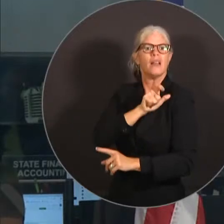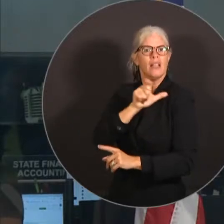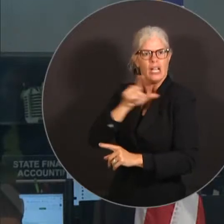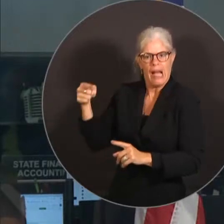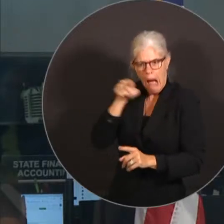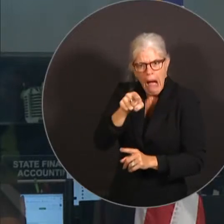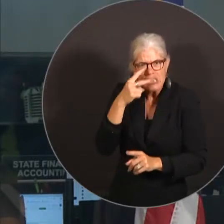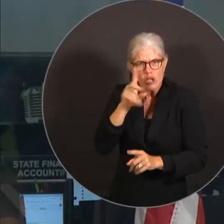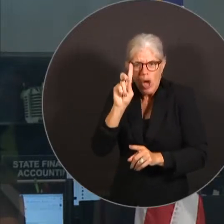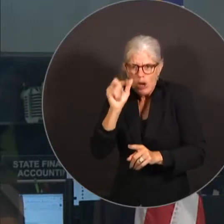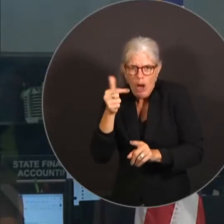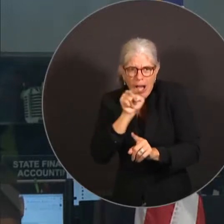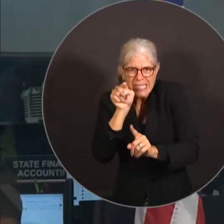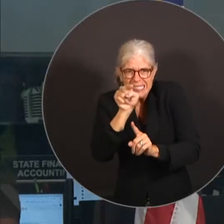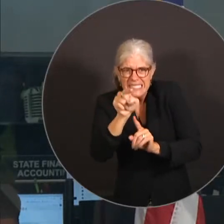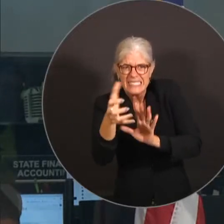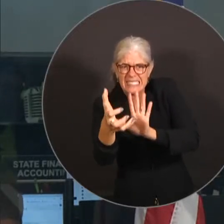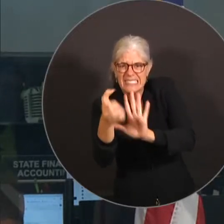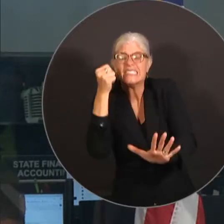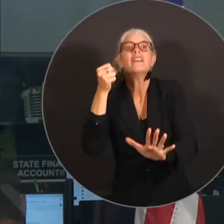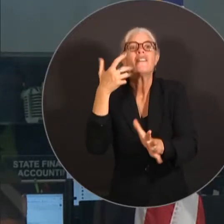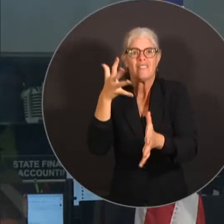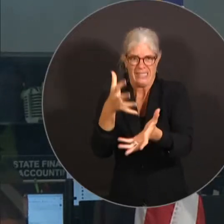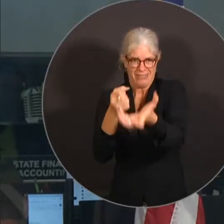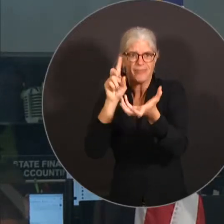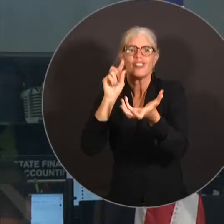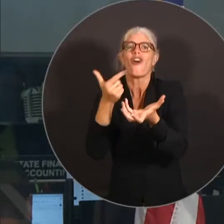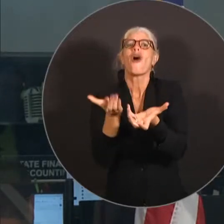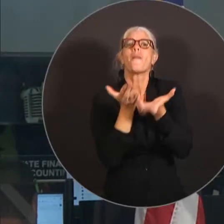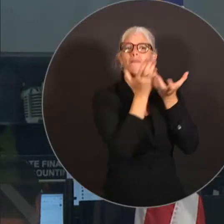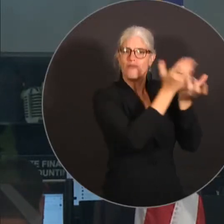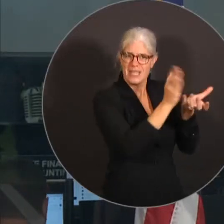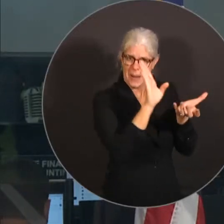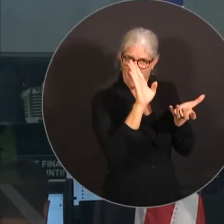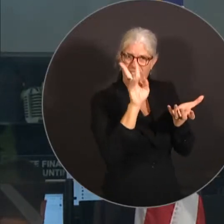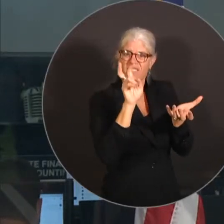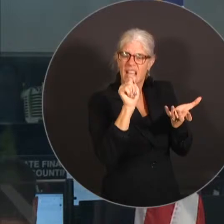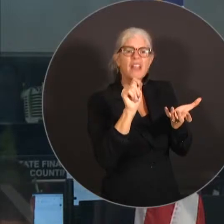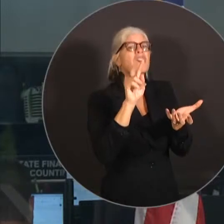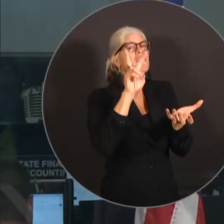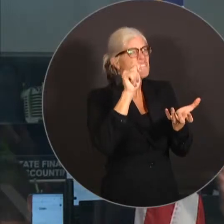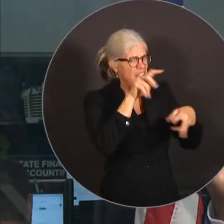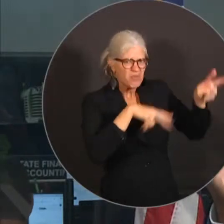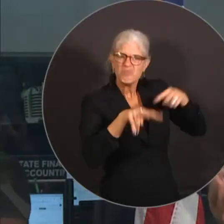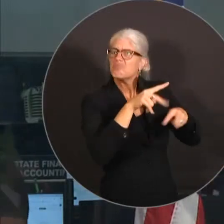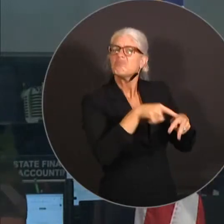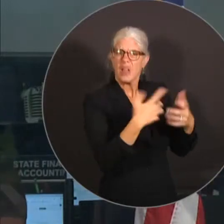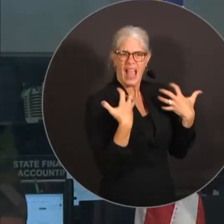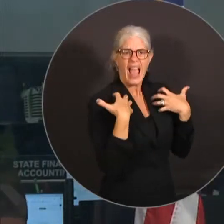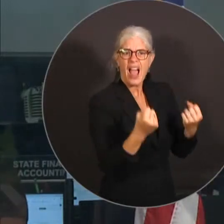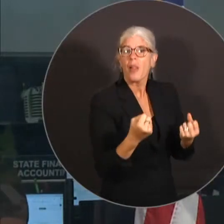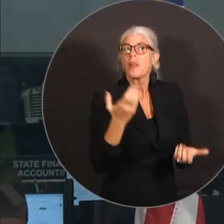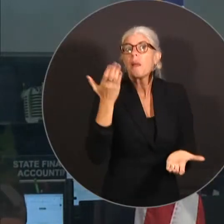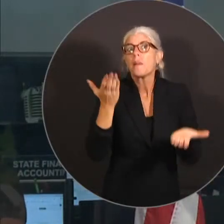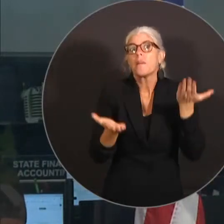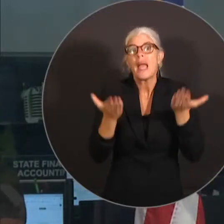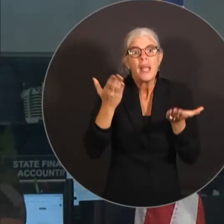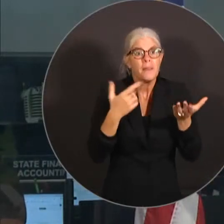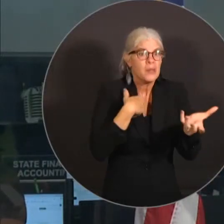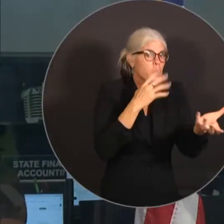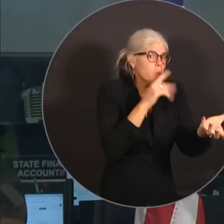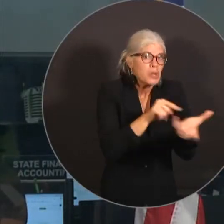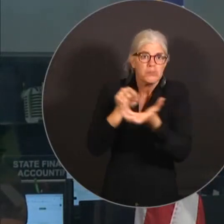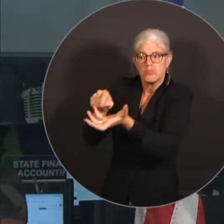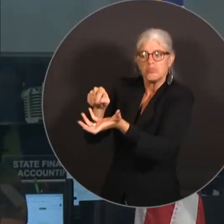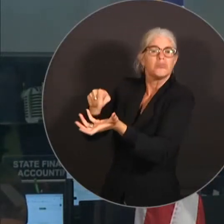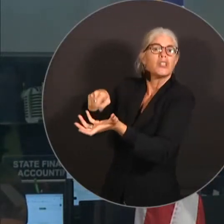They did bring it to the vet. The dog has a clean bill of health. And who knows, maybe we'll do some adoption, put the dog up for adoption,